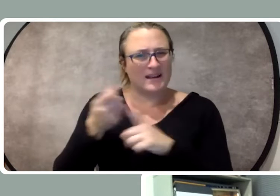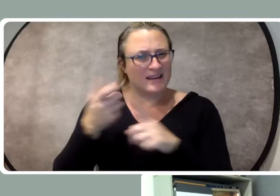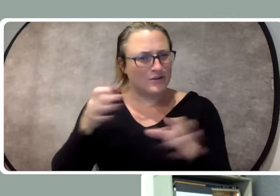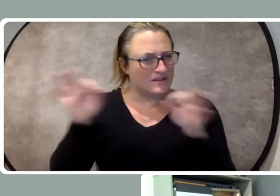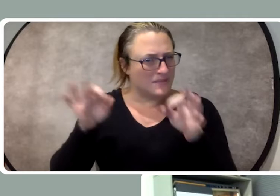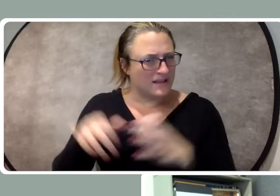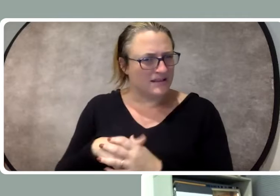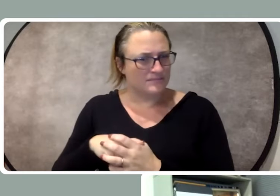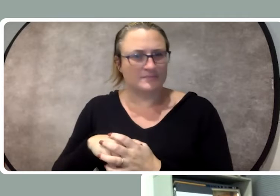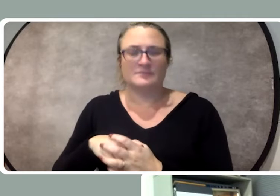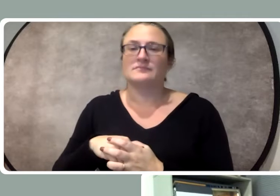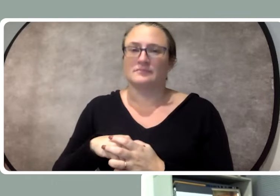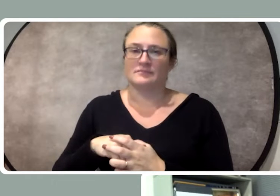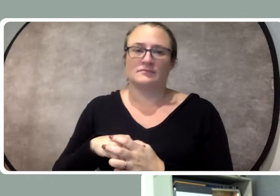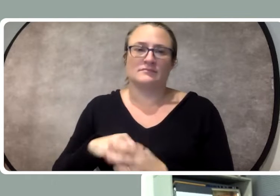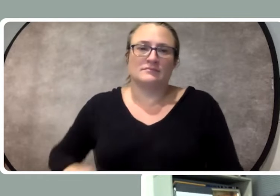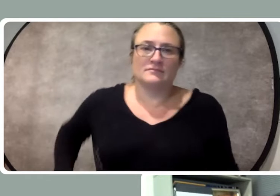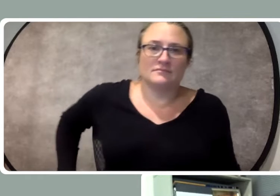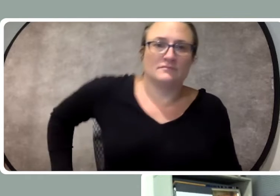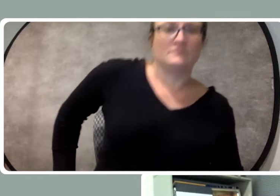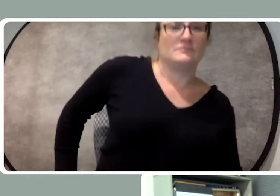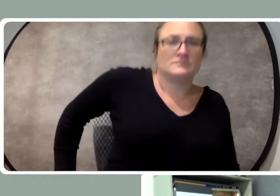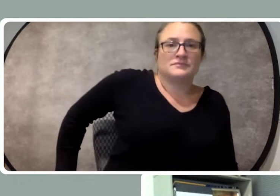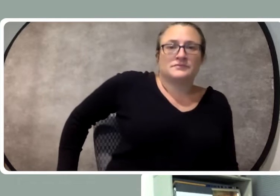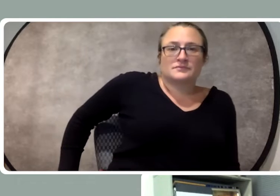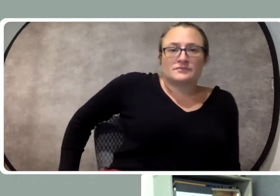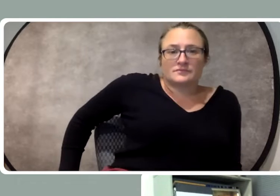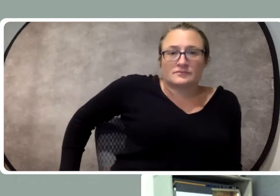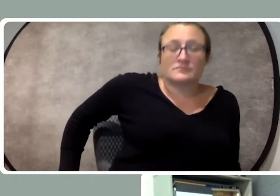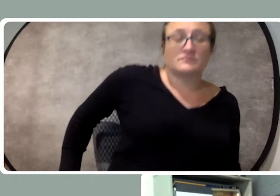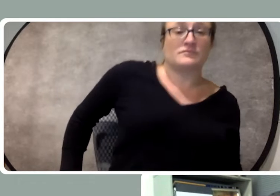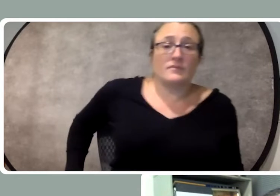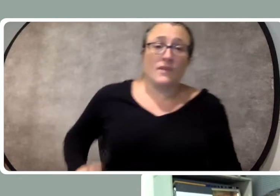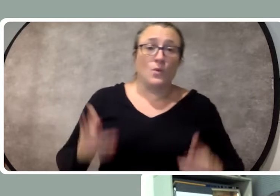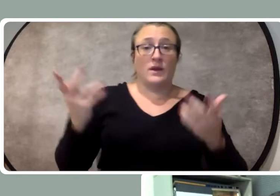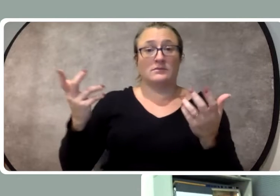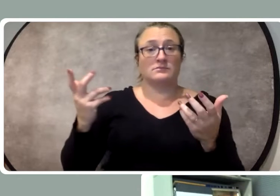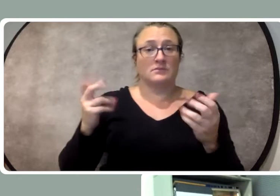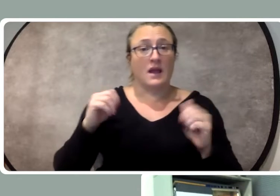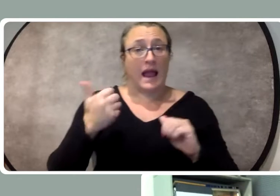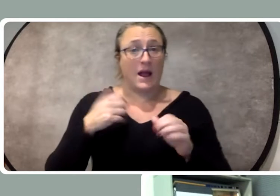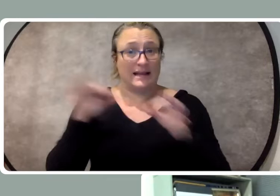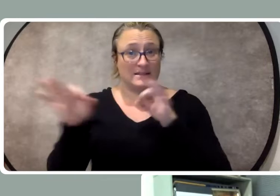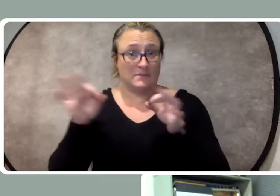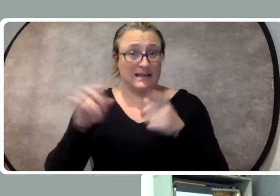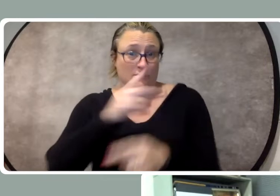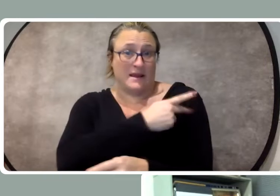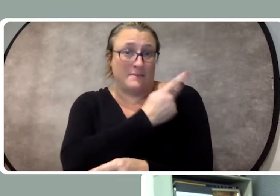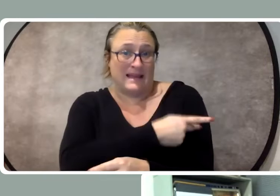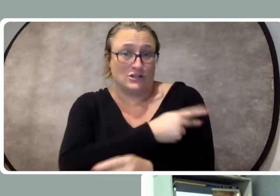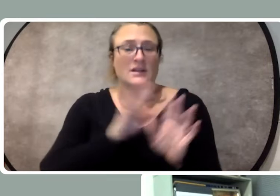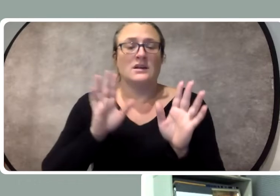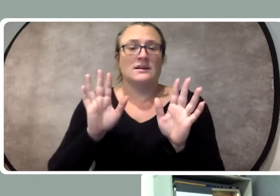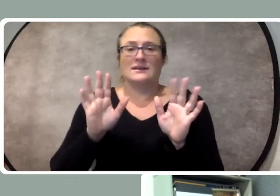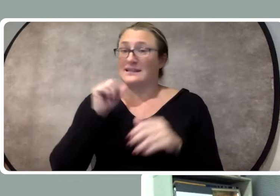that question. Well, the way that I like to explain it to my patients is that in very simple terms, so it's